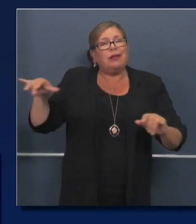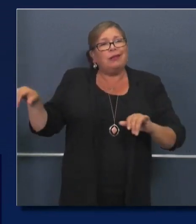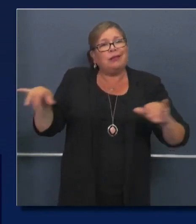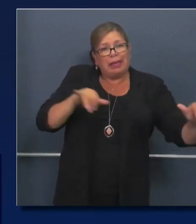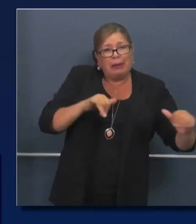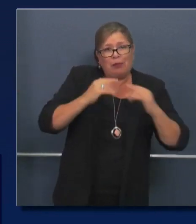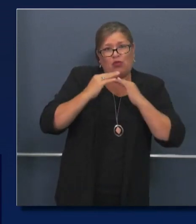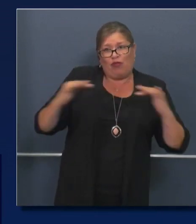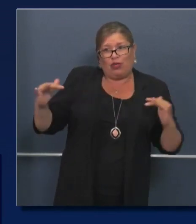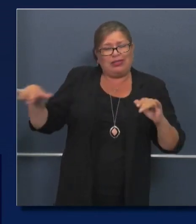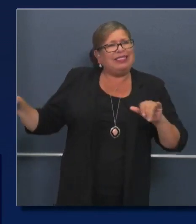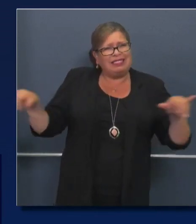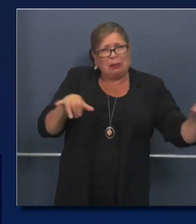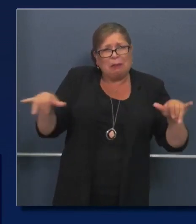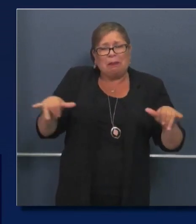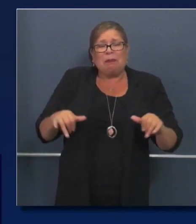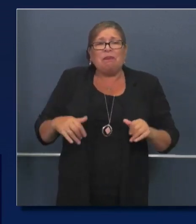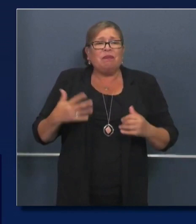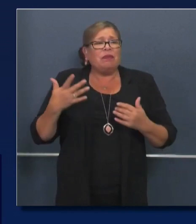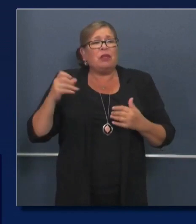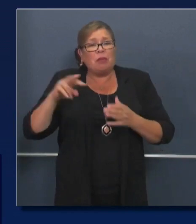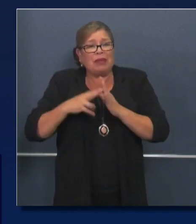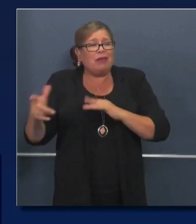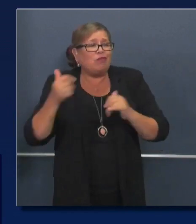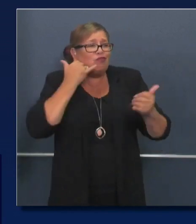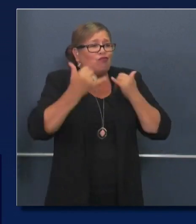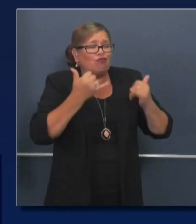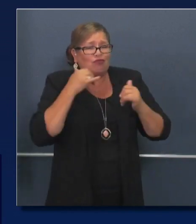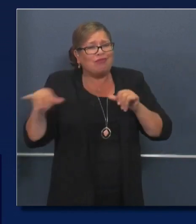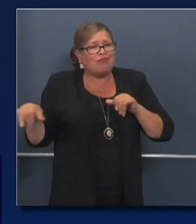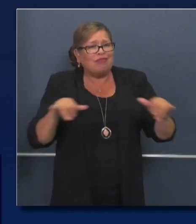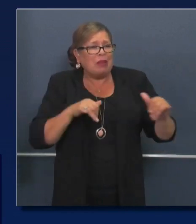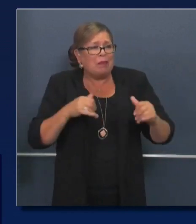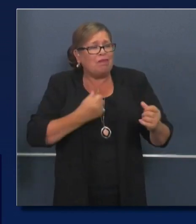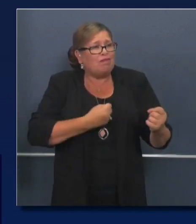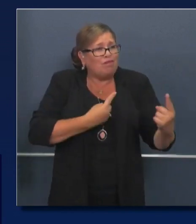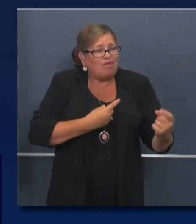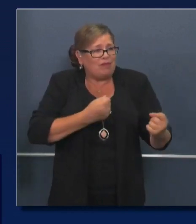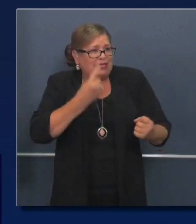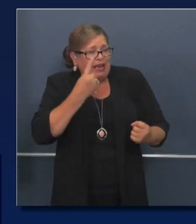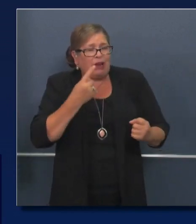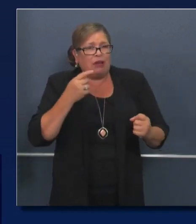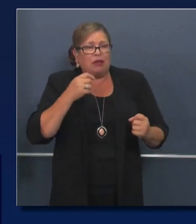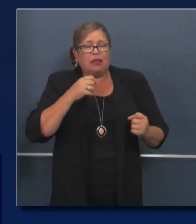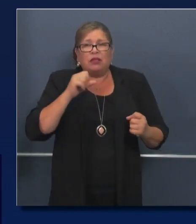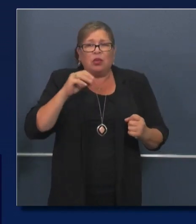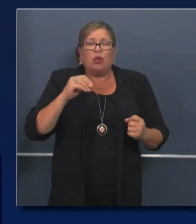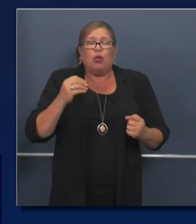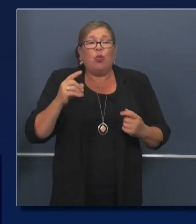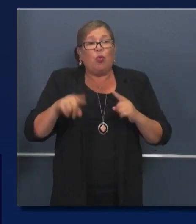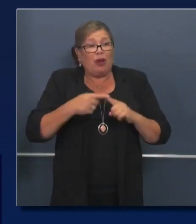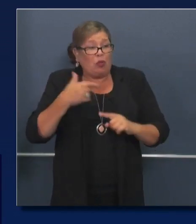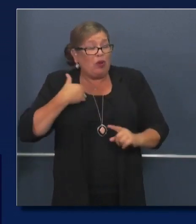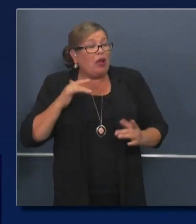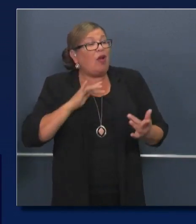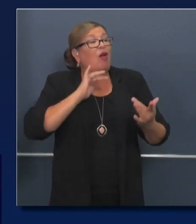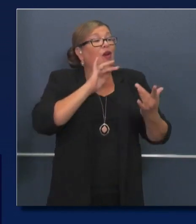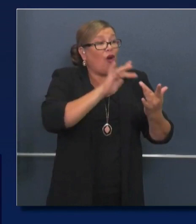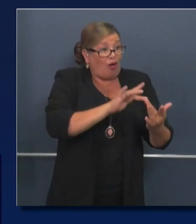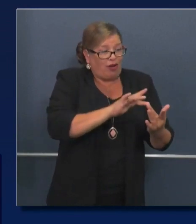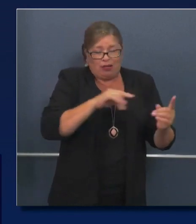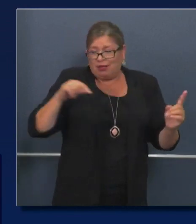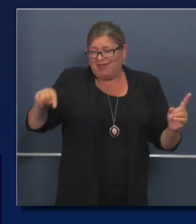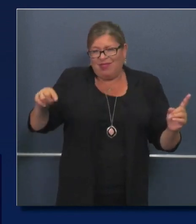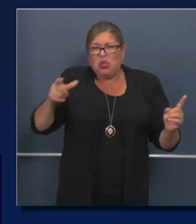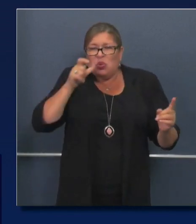want folks to know, particularly in the Latino community, but more broadly, all across our diverse communities, that when we call to reach out, these